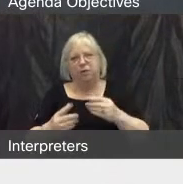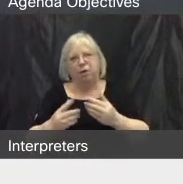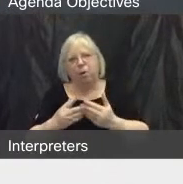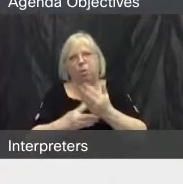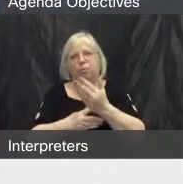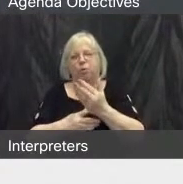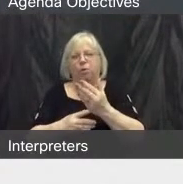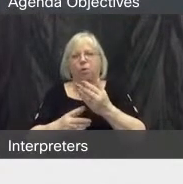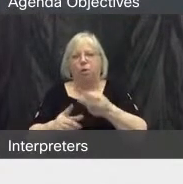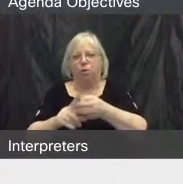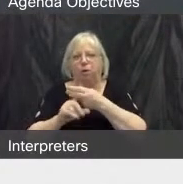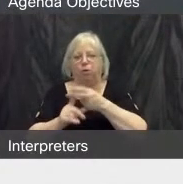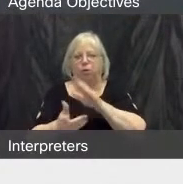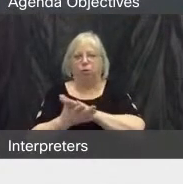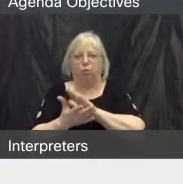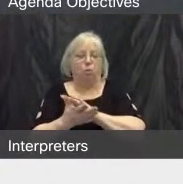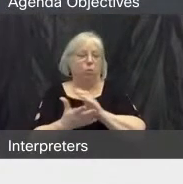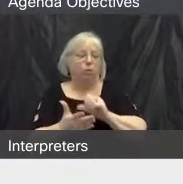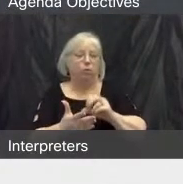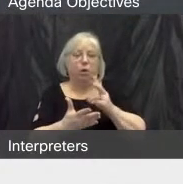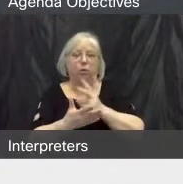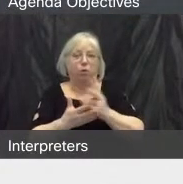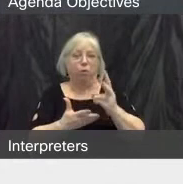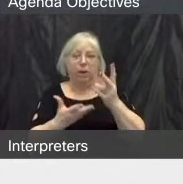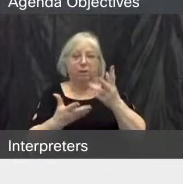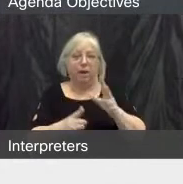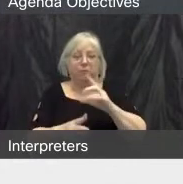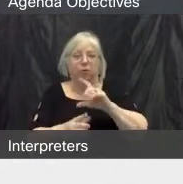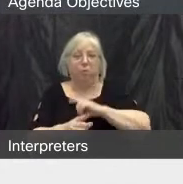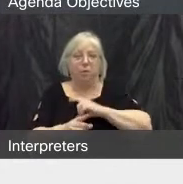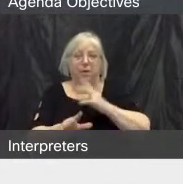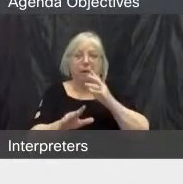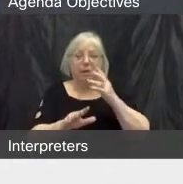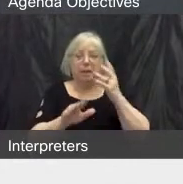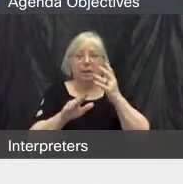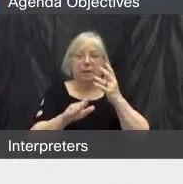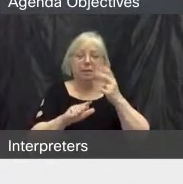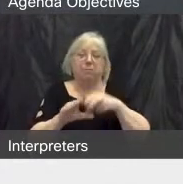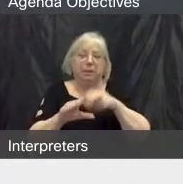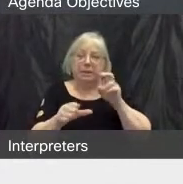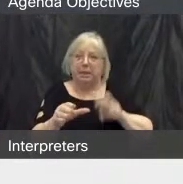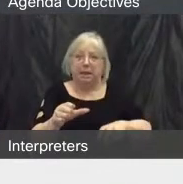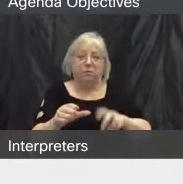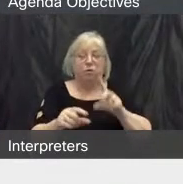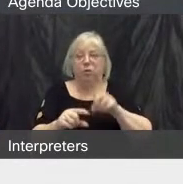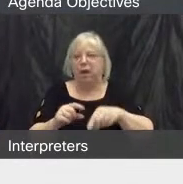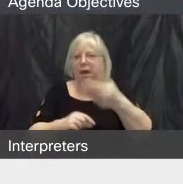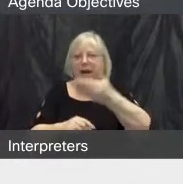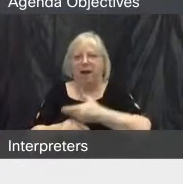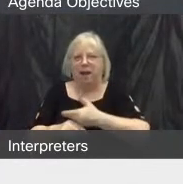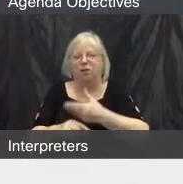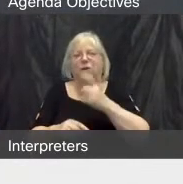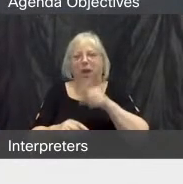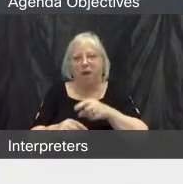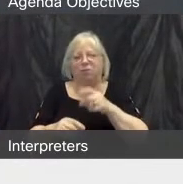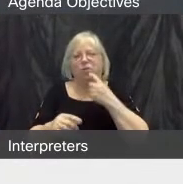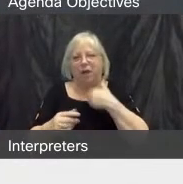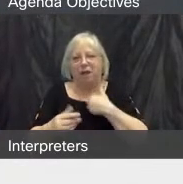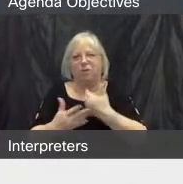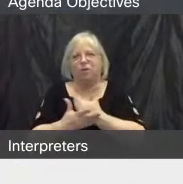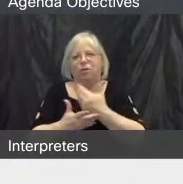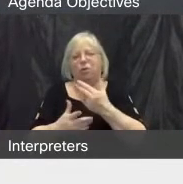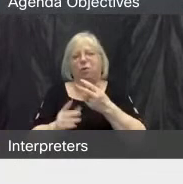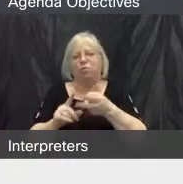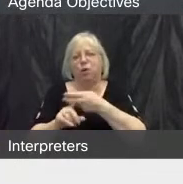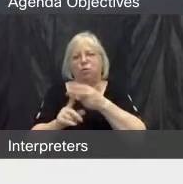you can't hire 2 weeks after a police officer leaves, you can't get a new police officer in. You have to have a recruit school to be able to fill those